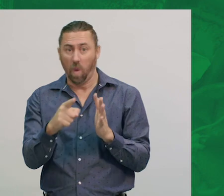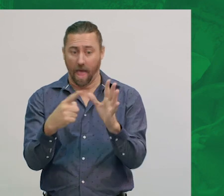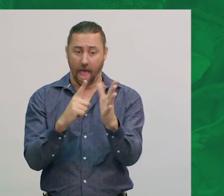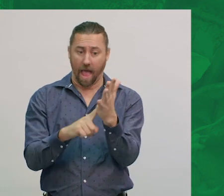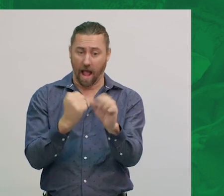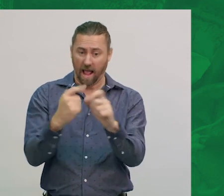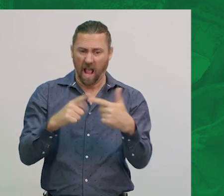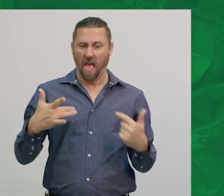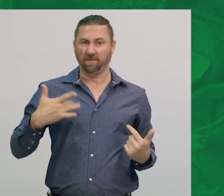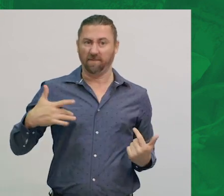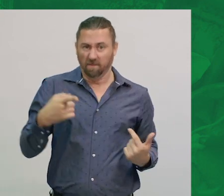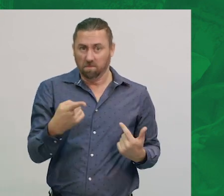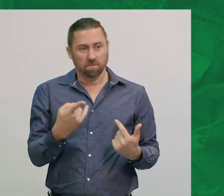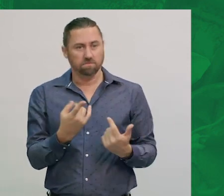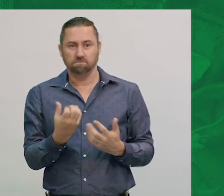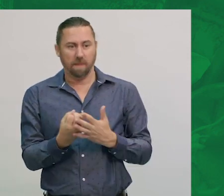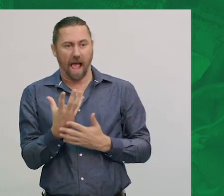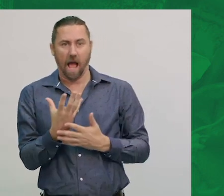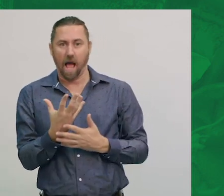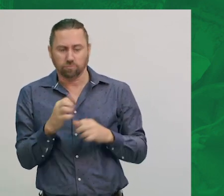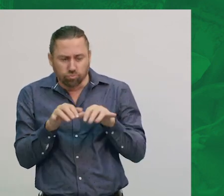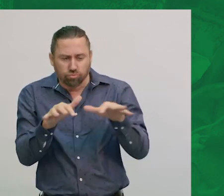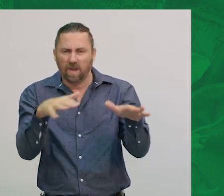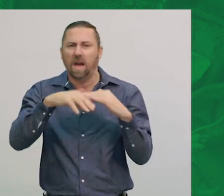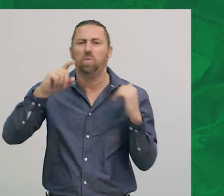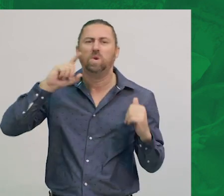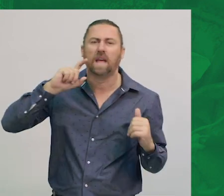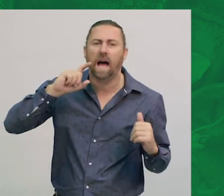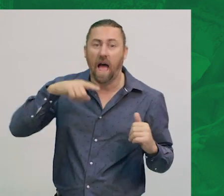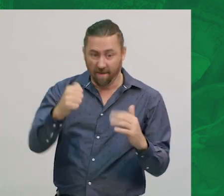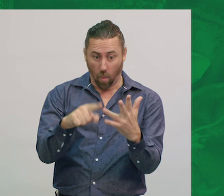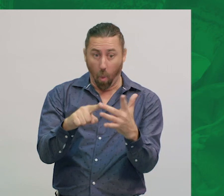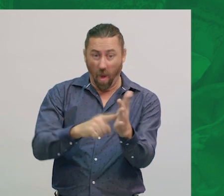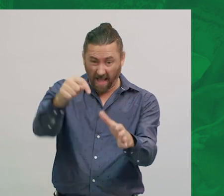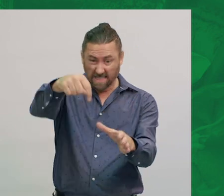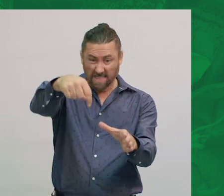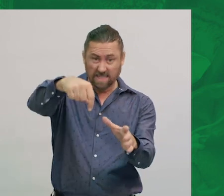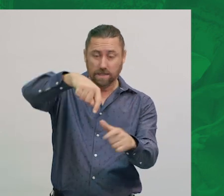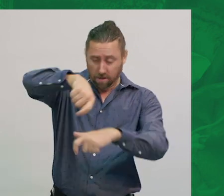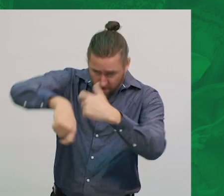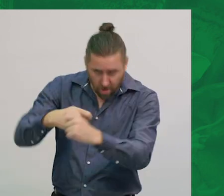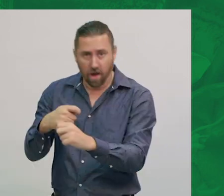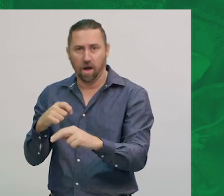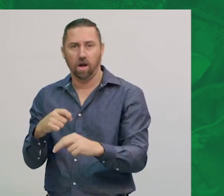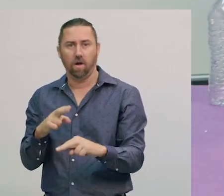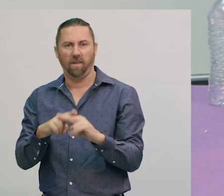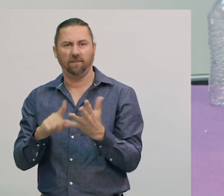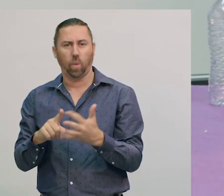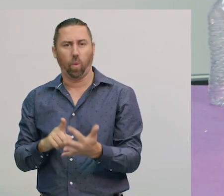living things related to plants. They grow in water. They naturally produce oil, which can be used to make